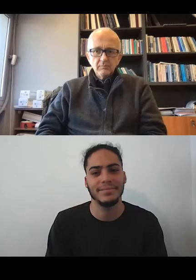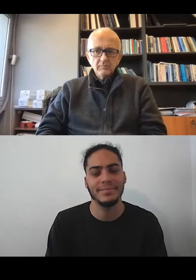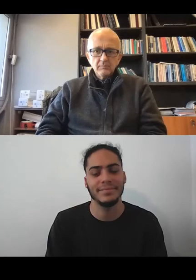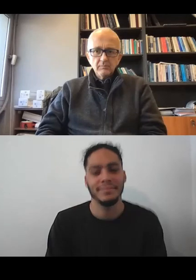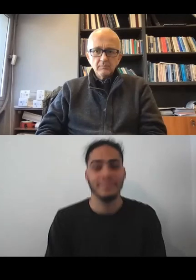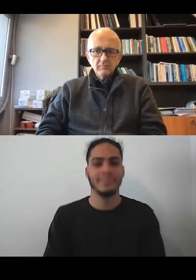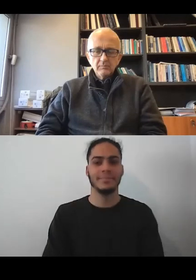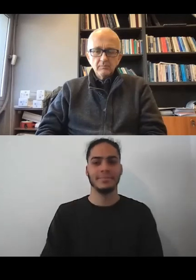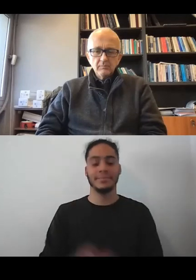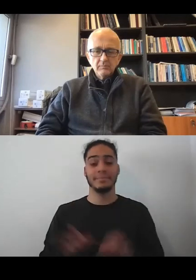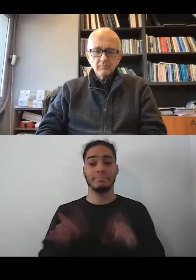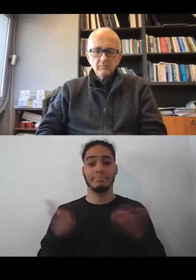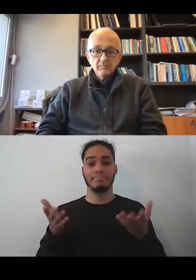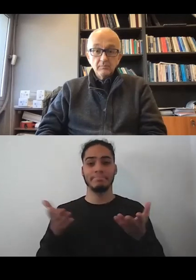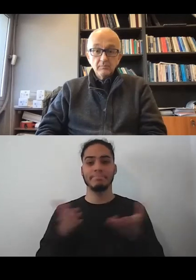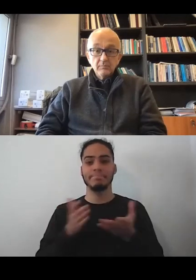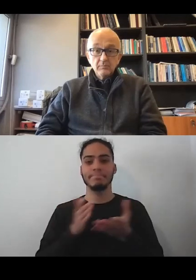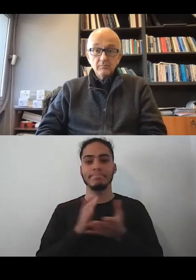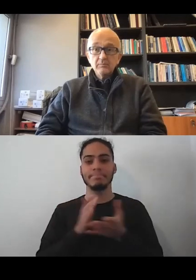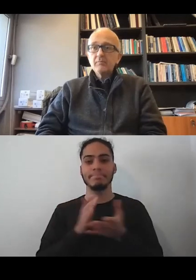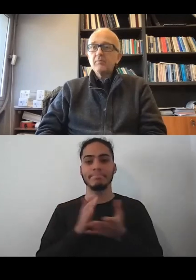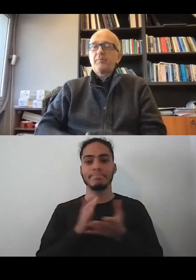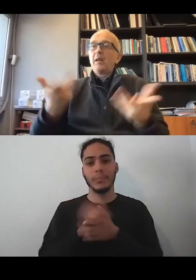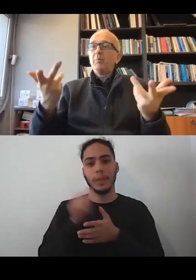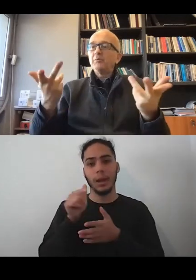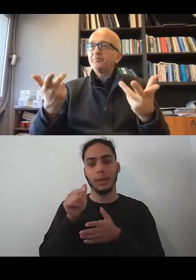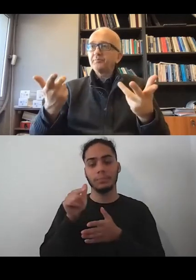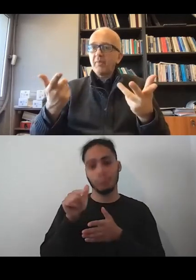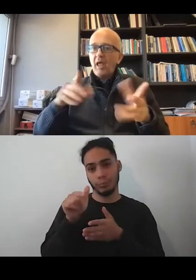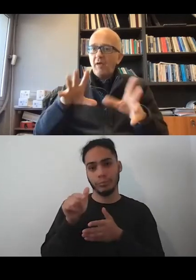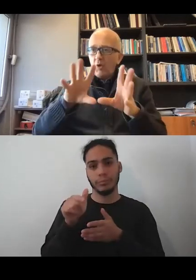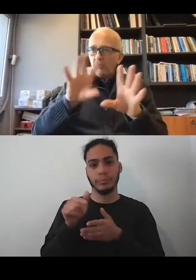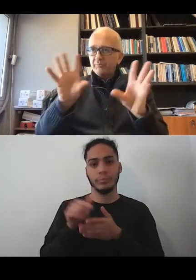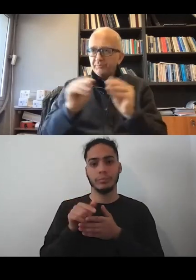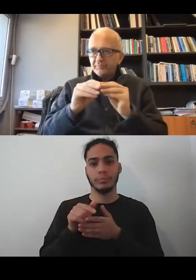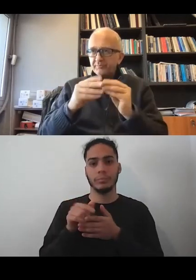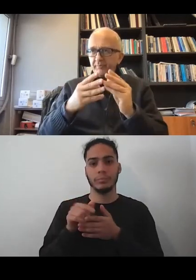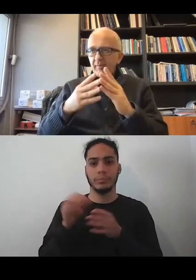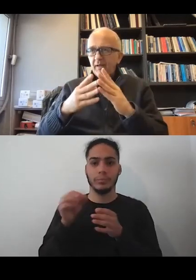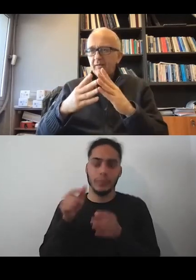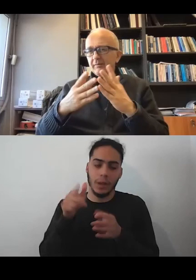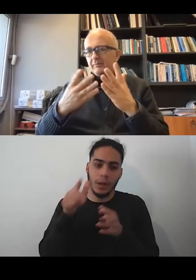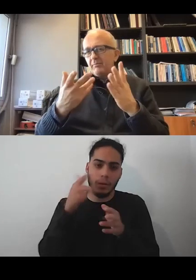Well, that concludes the technological demonstration.